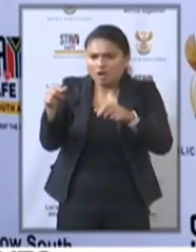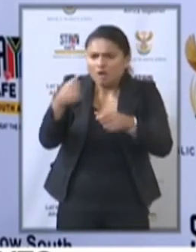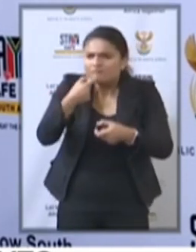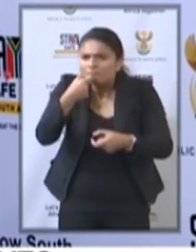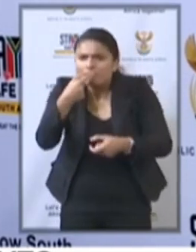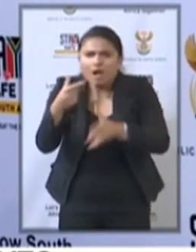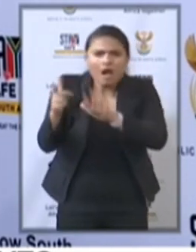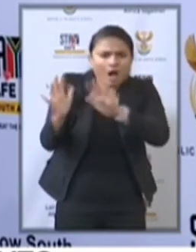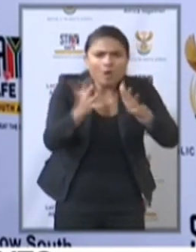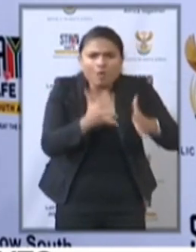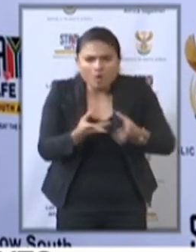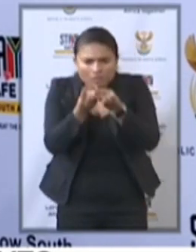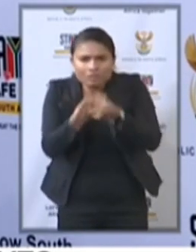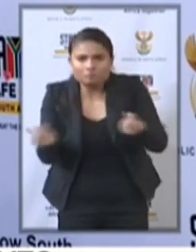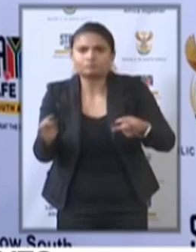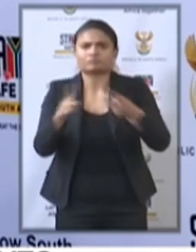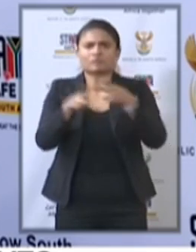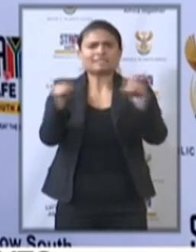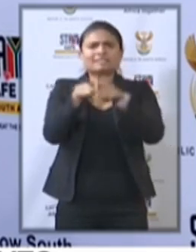vaccine